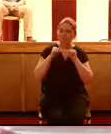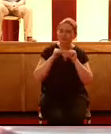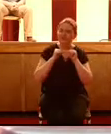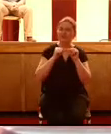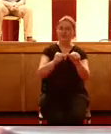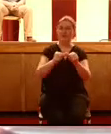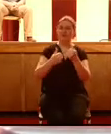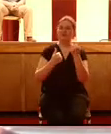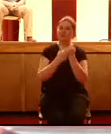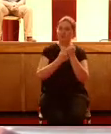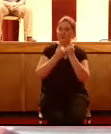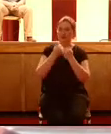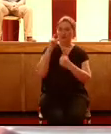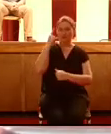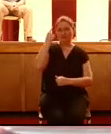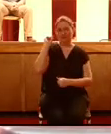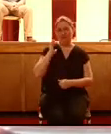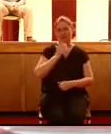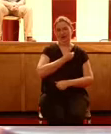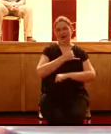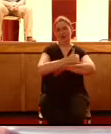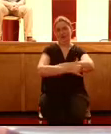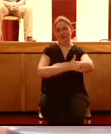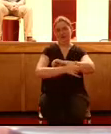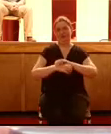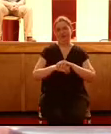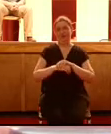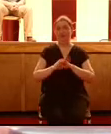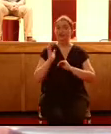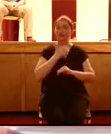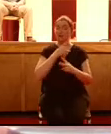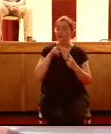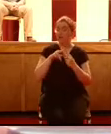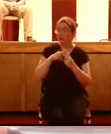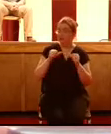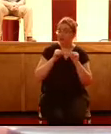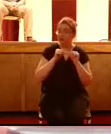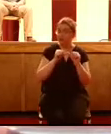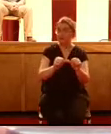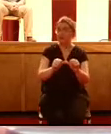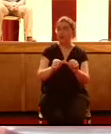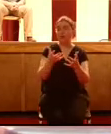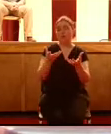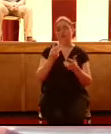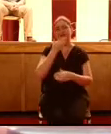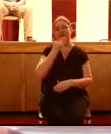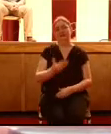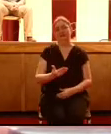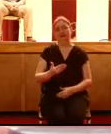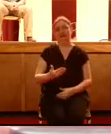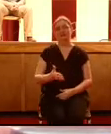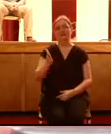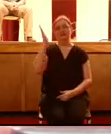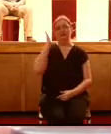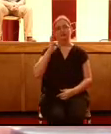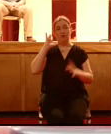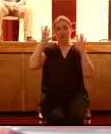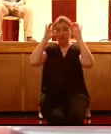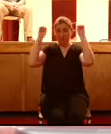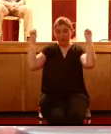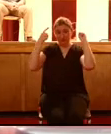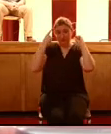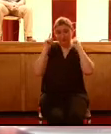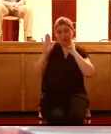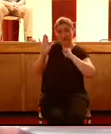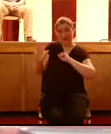you. As our relationship with Santa Fe College continues, I'd like to take a moment and thank former President Dr. Jackson Sasser for his tremendous